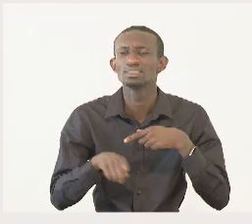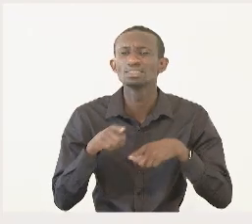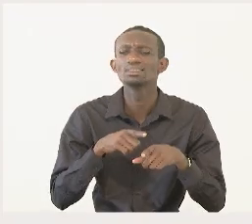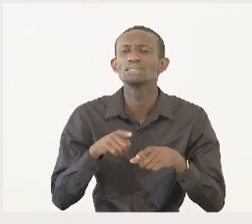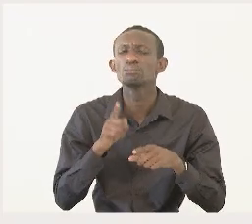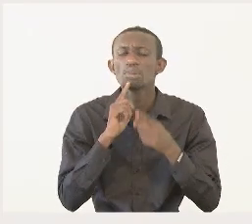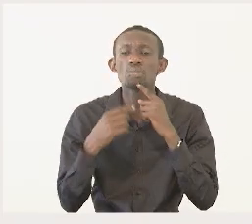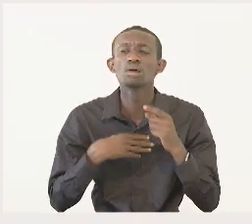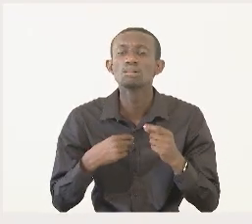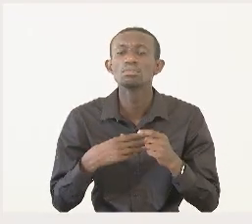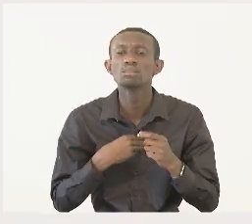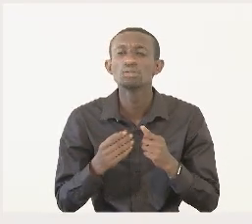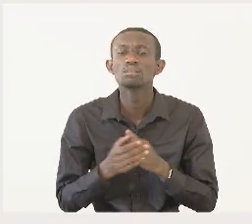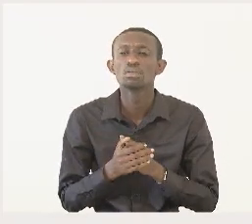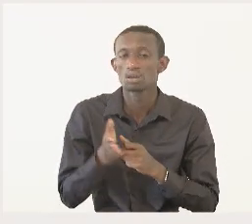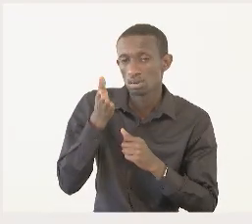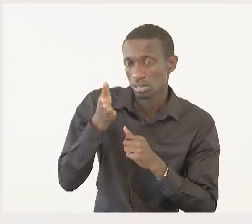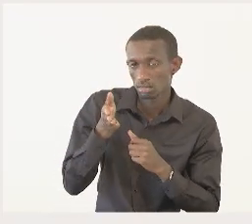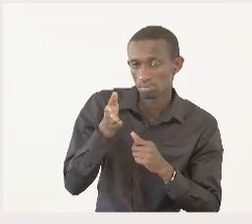presence of what we call the bile.